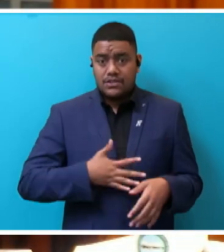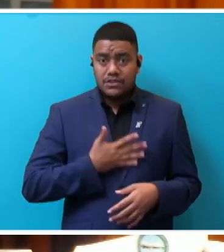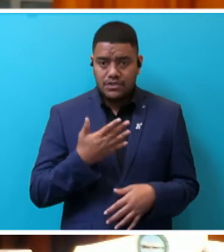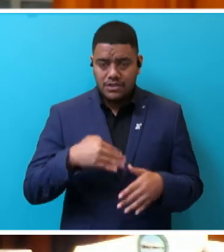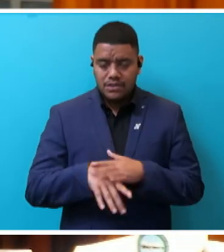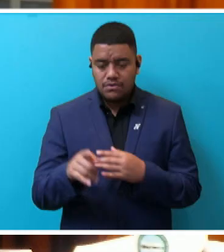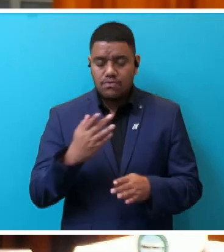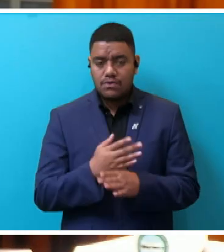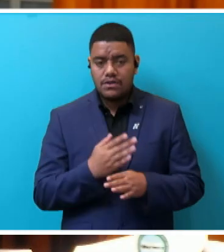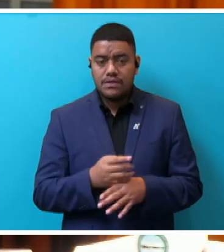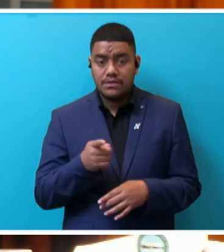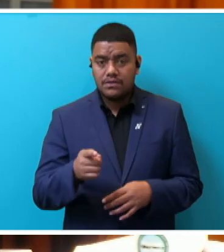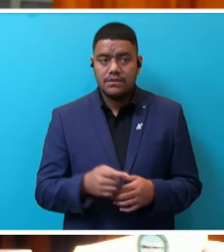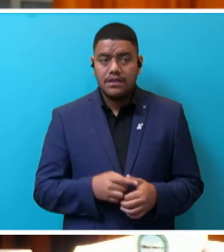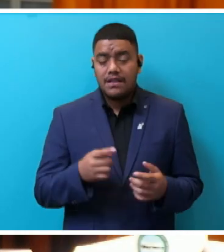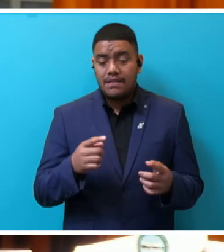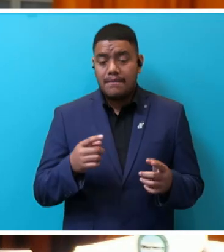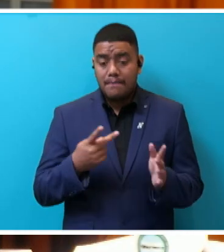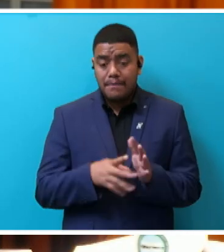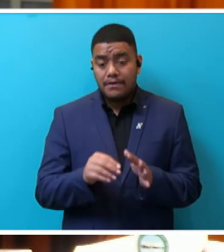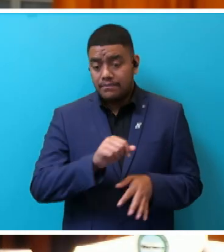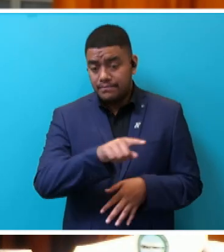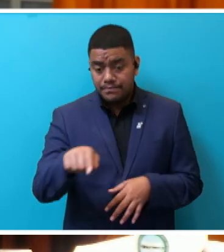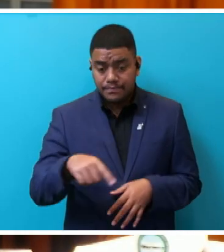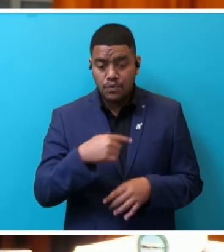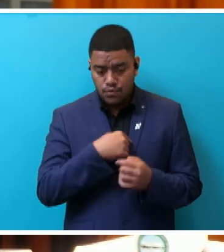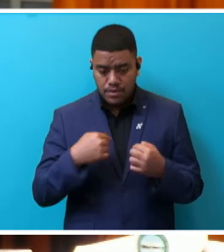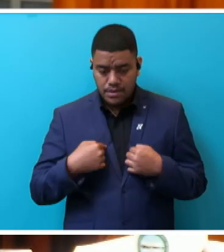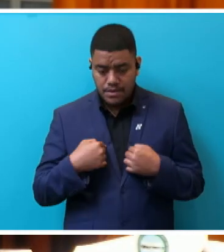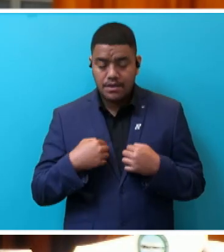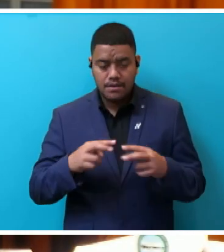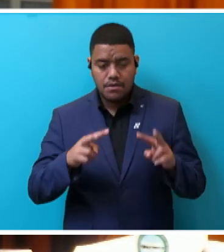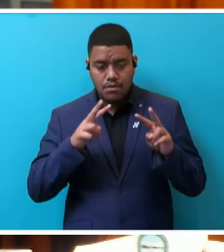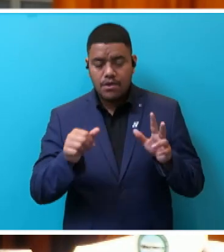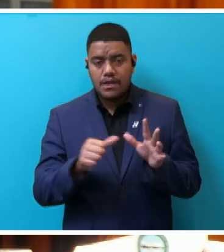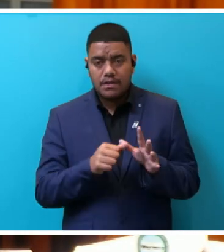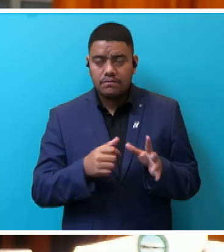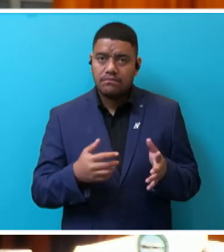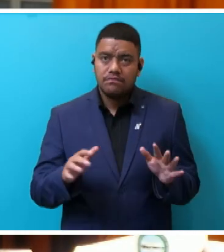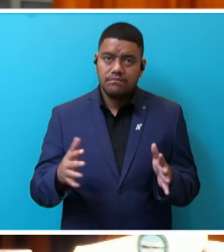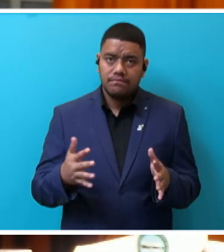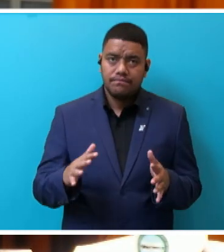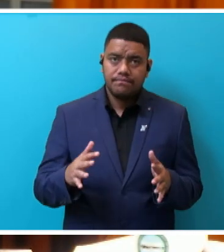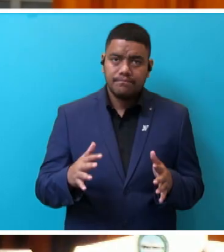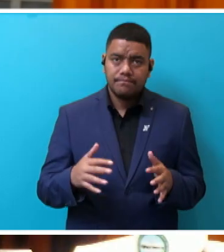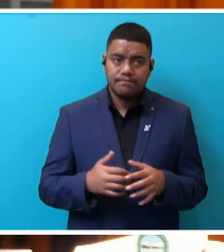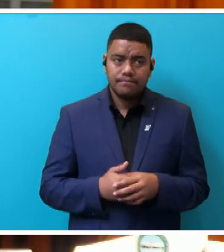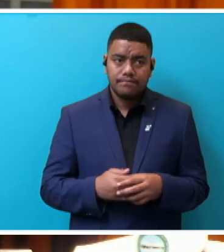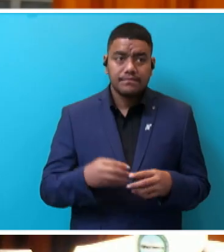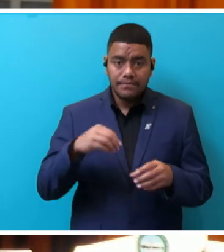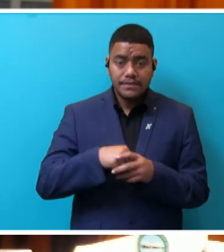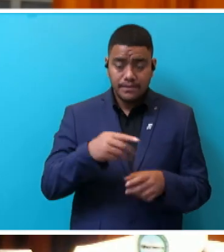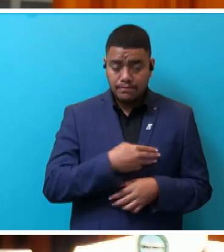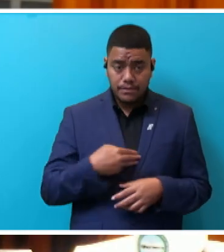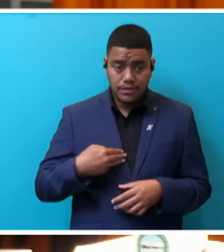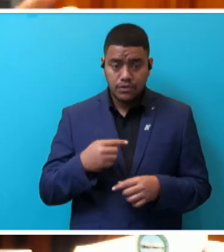at. So these sorts of modality we are looking at closely within the ministry so